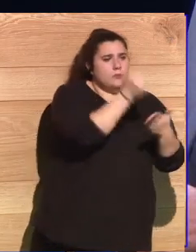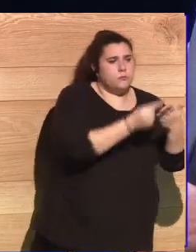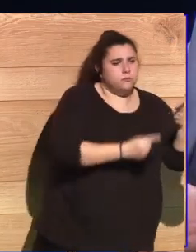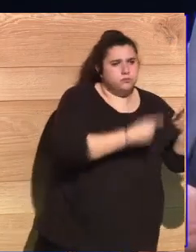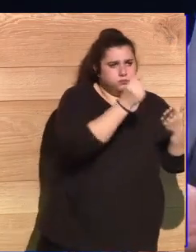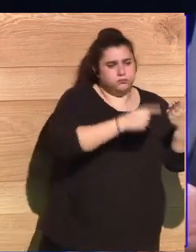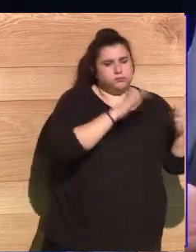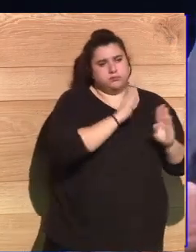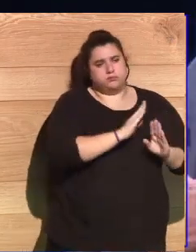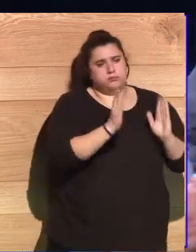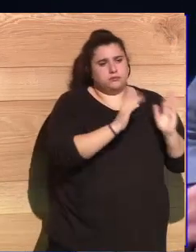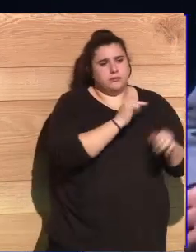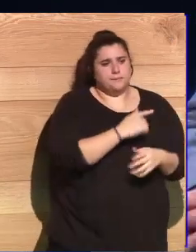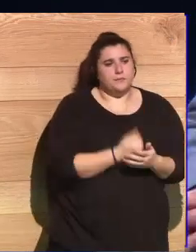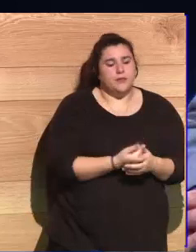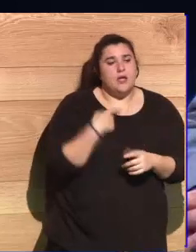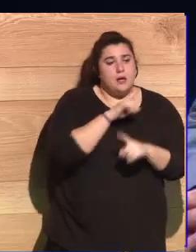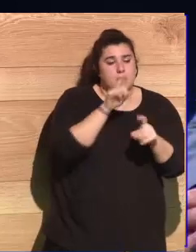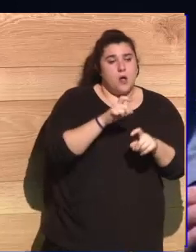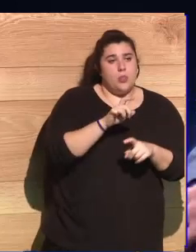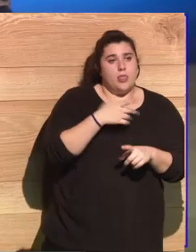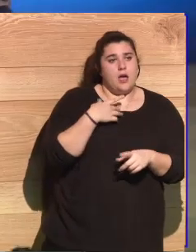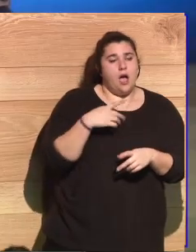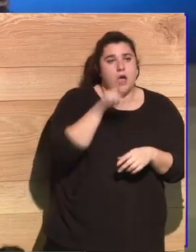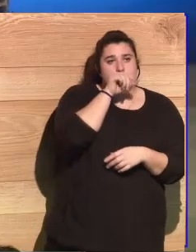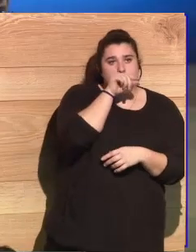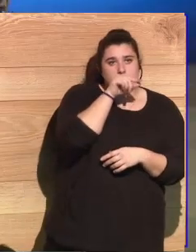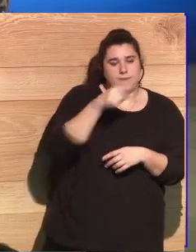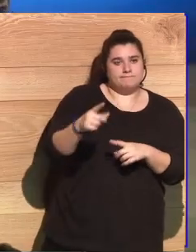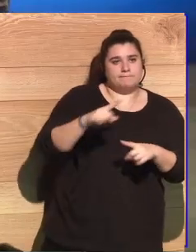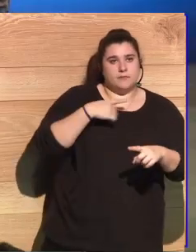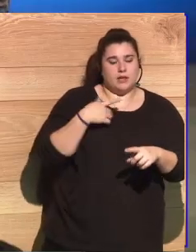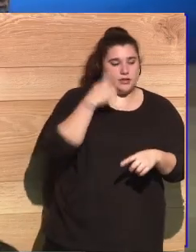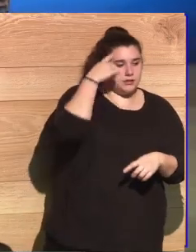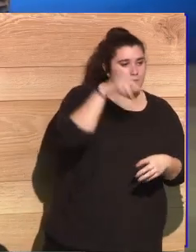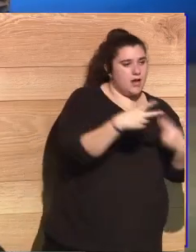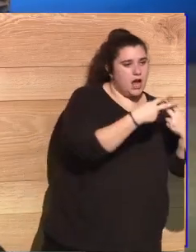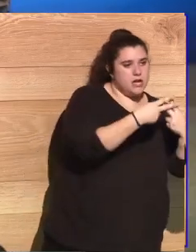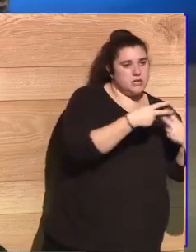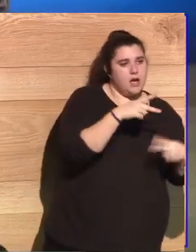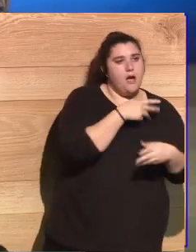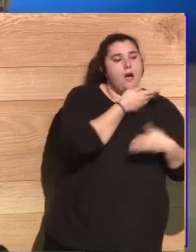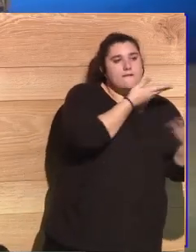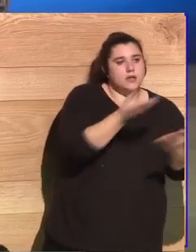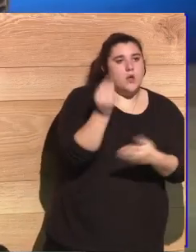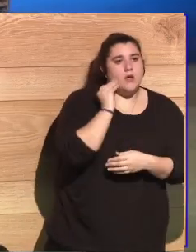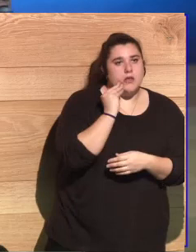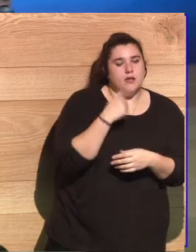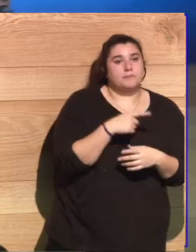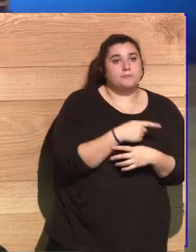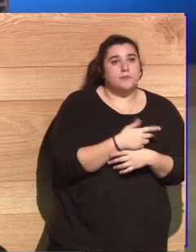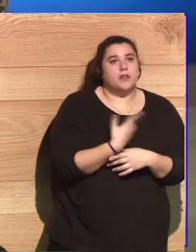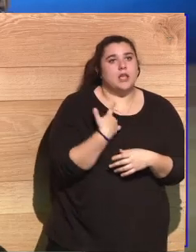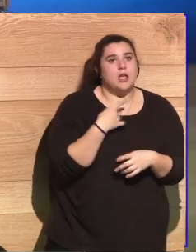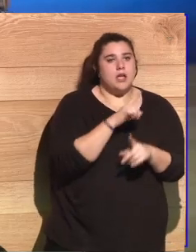Well, all important writers by then. One of the questions that we've got through Twitter, you know that you can ask them with hashtag El Viento,